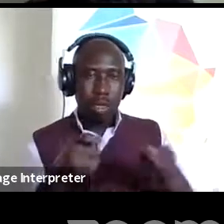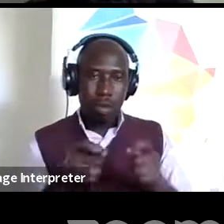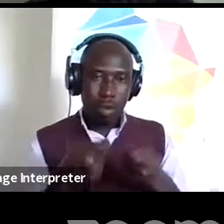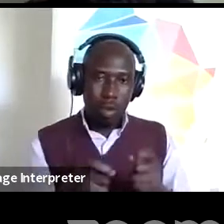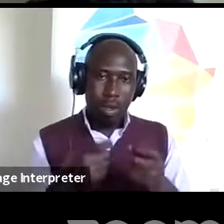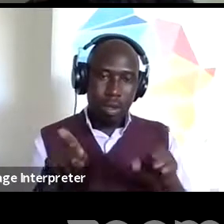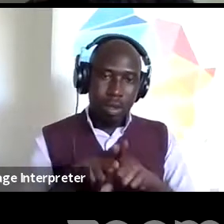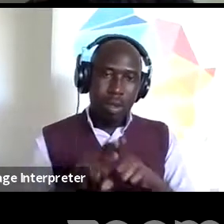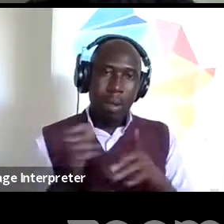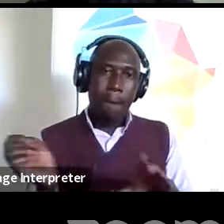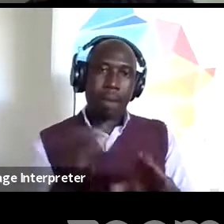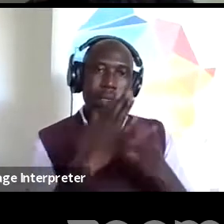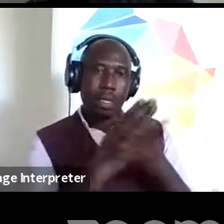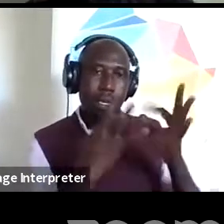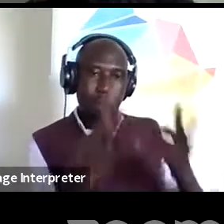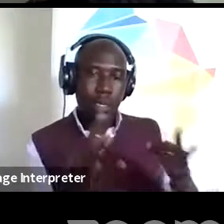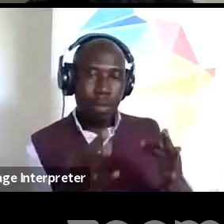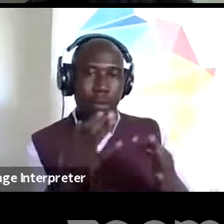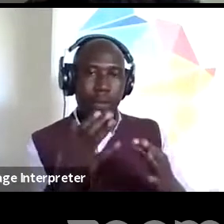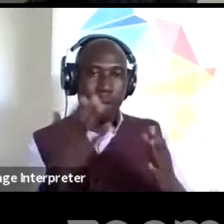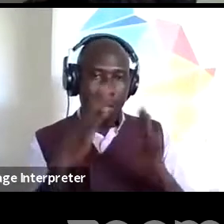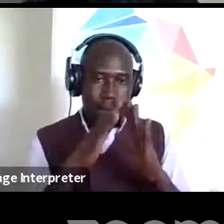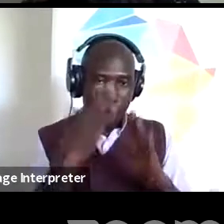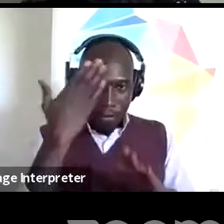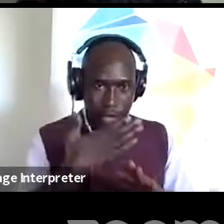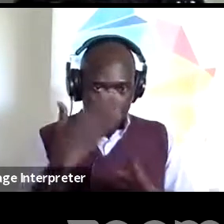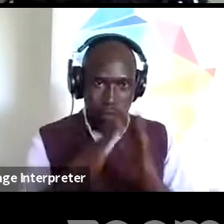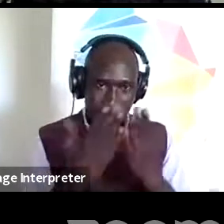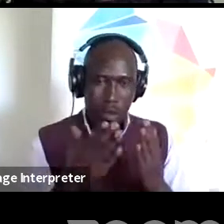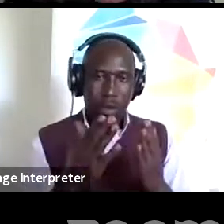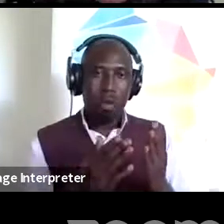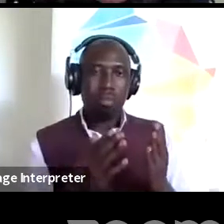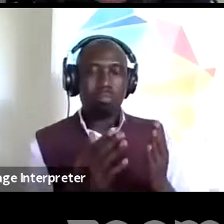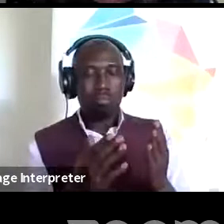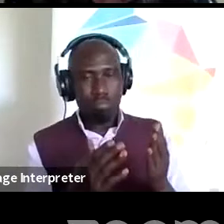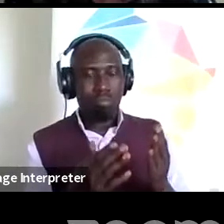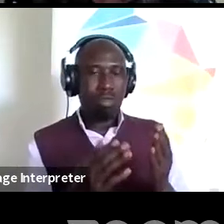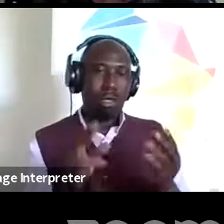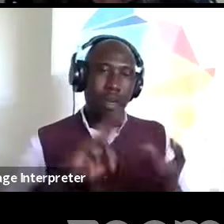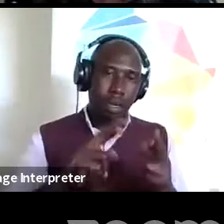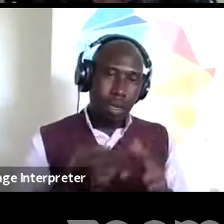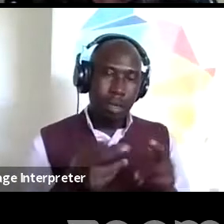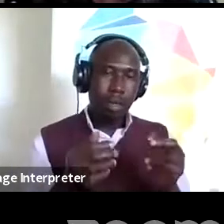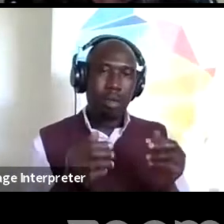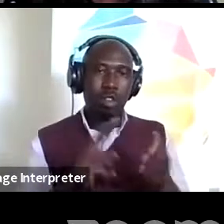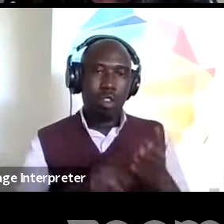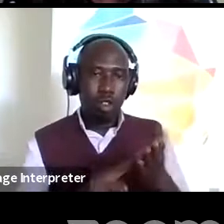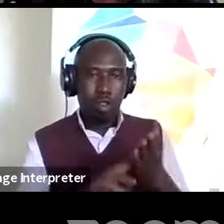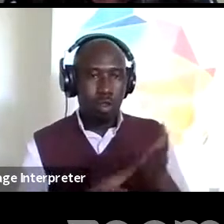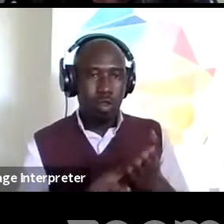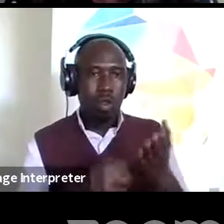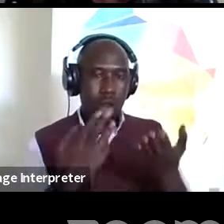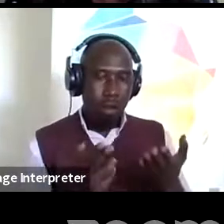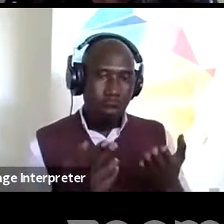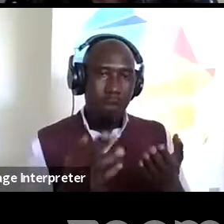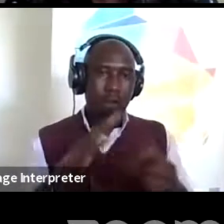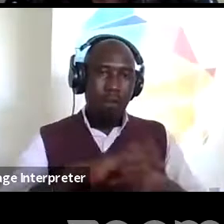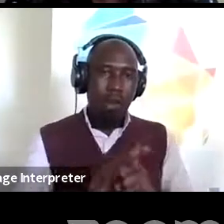for posting something on his Facebook post that related to misuse of COVID-19